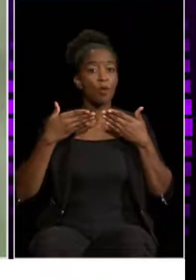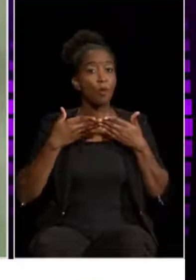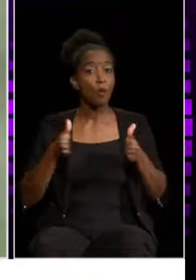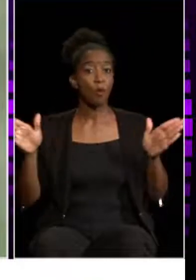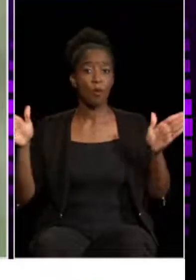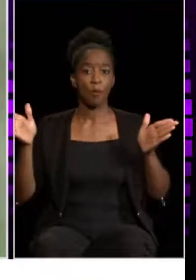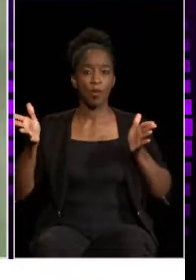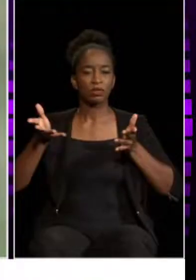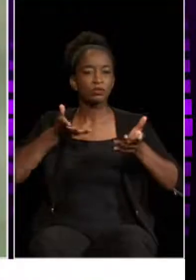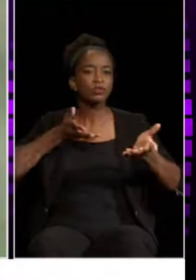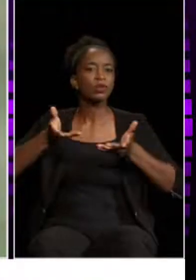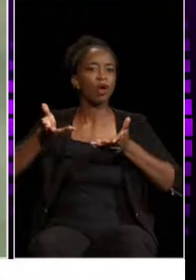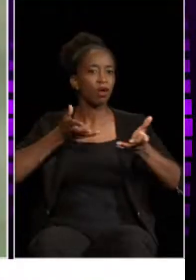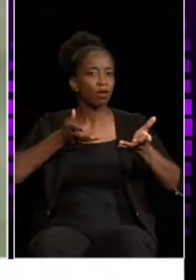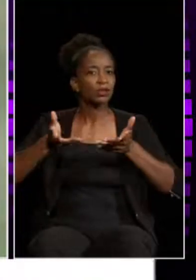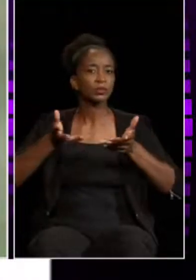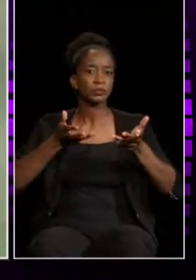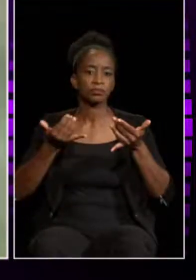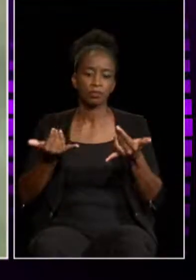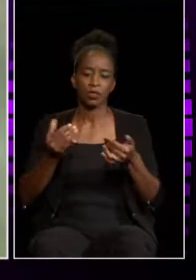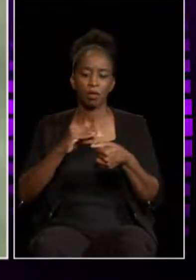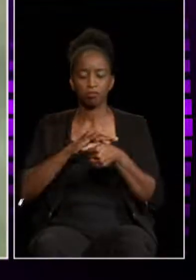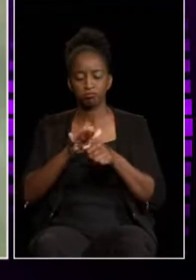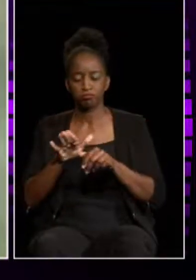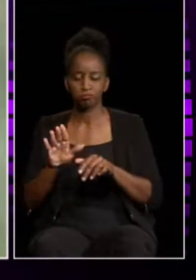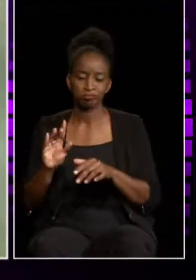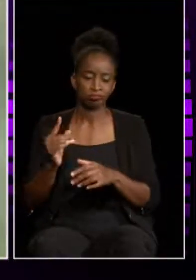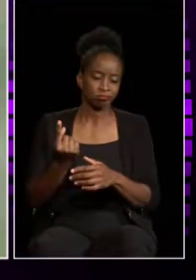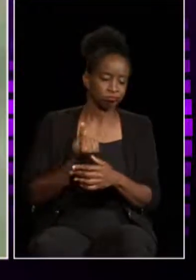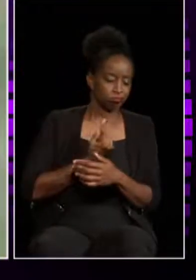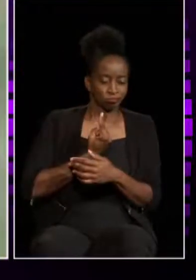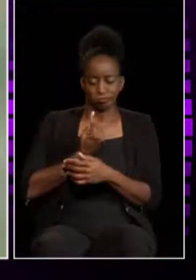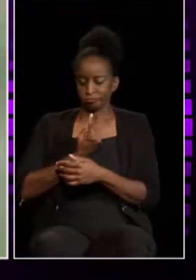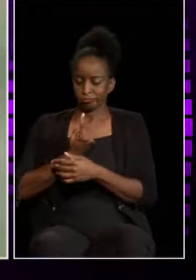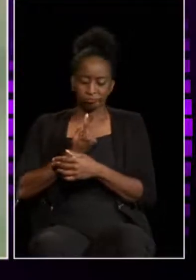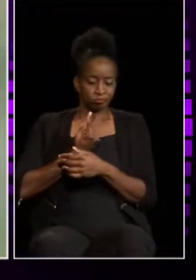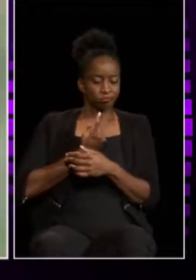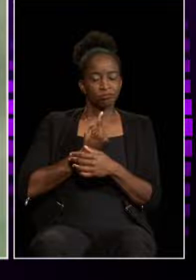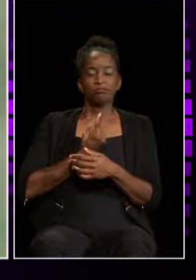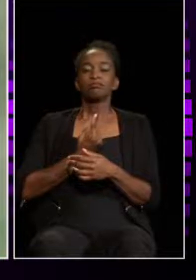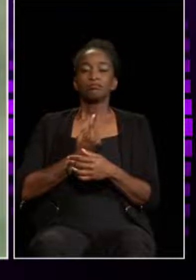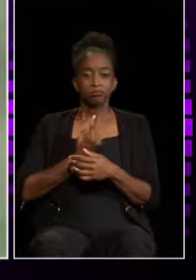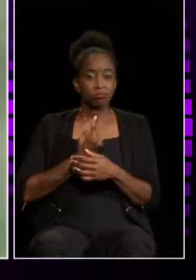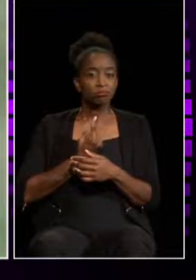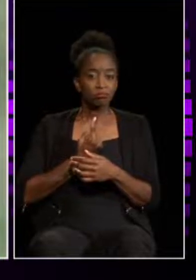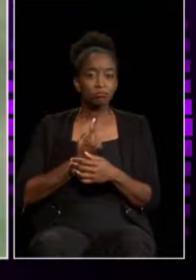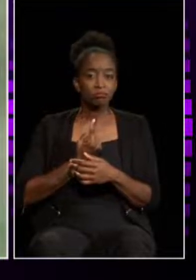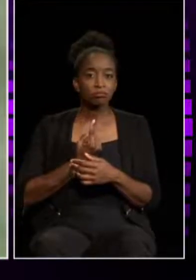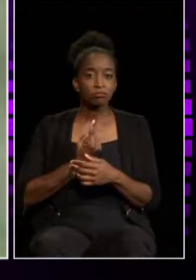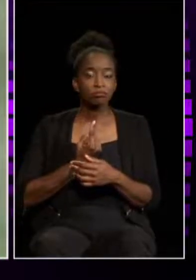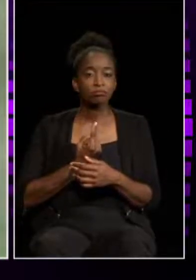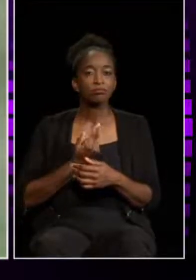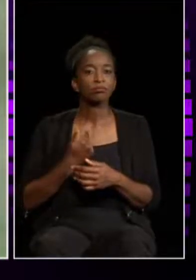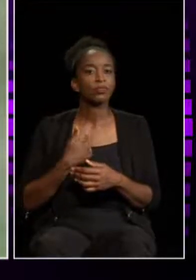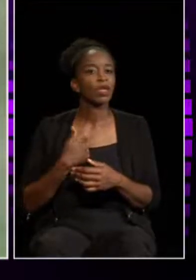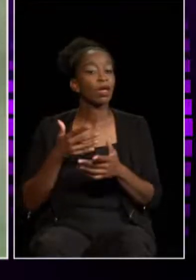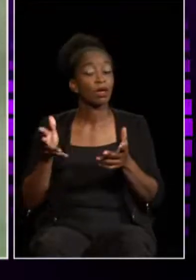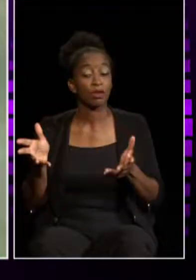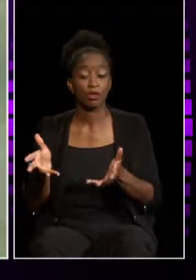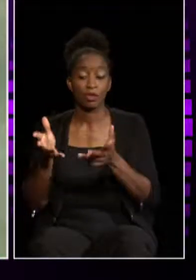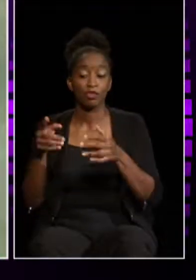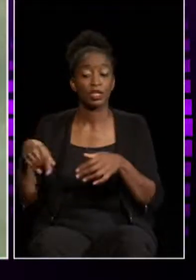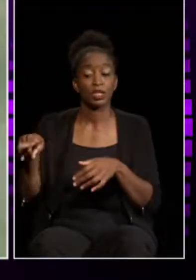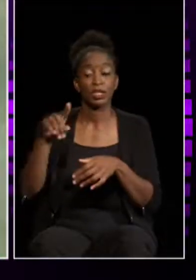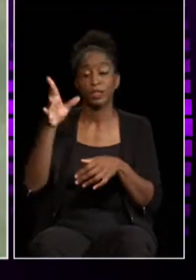the COVID bit of isolation. I'm particularly interested in promoting men's health. I